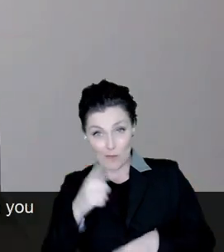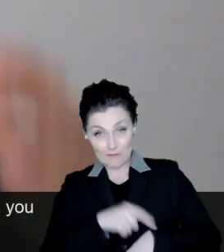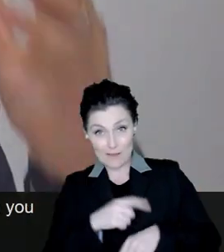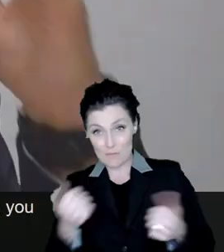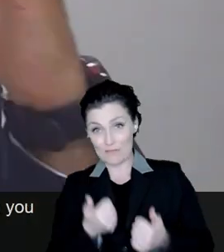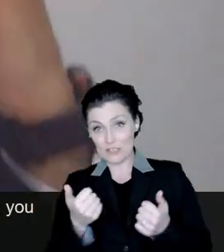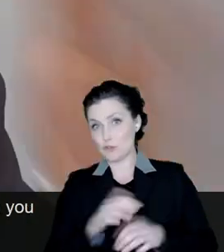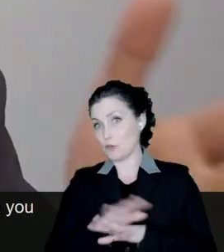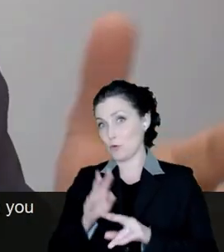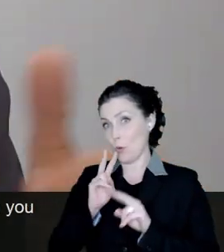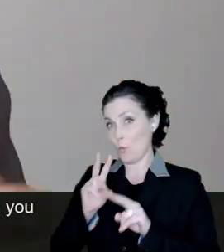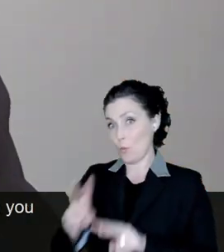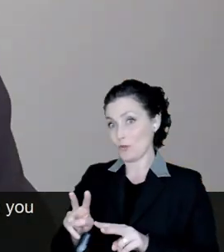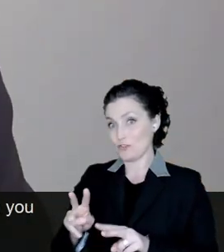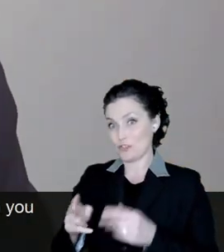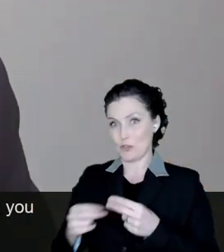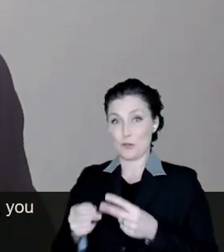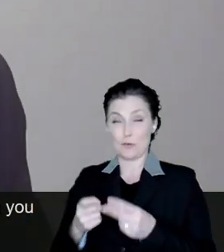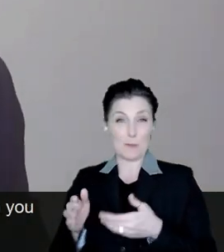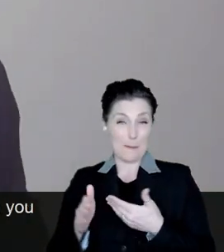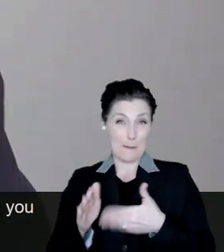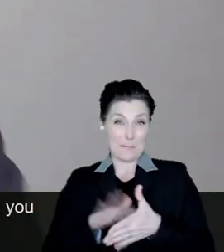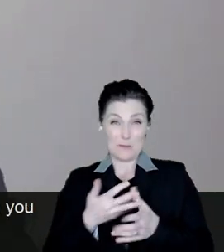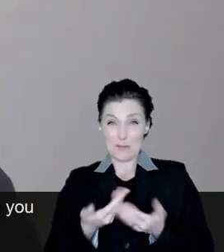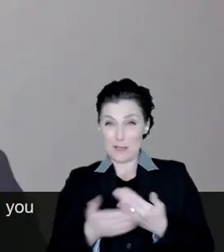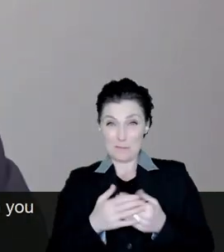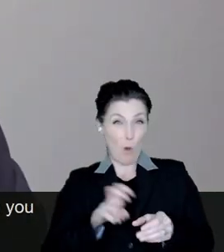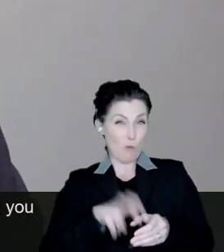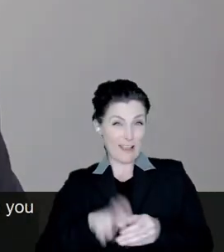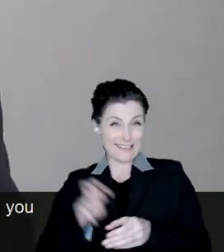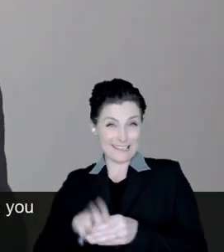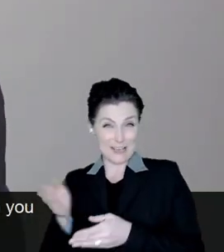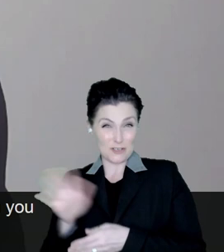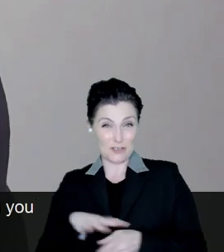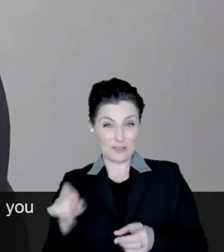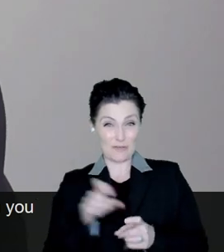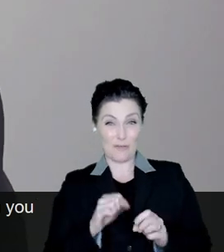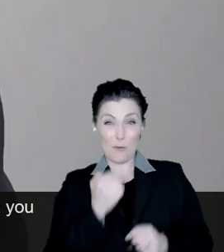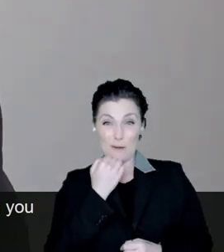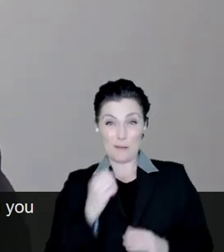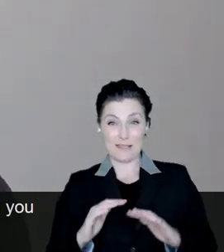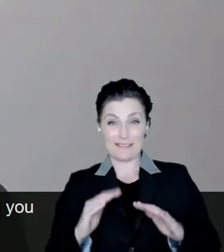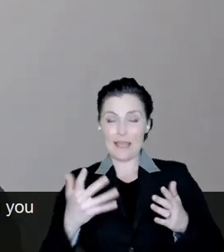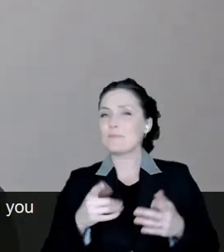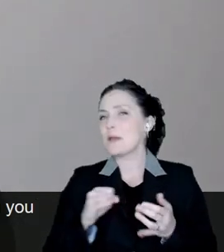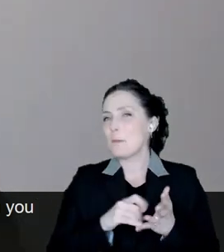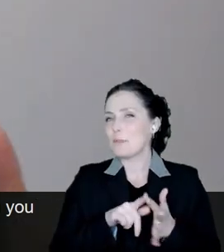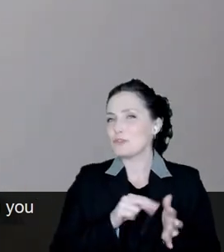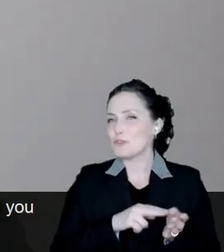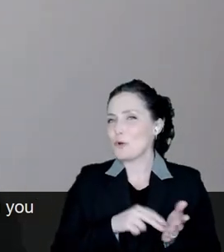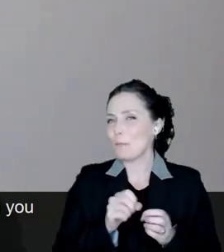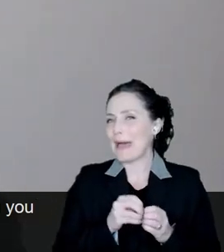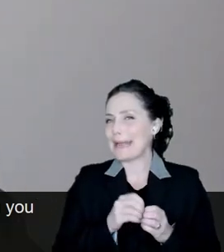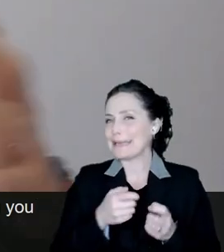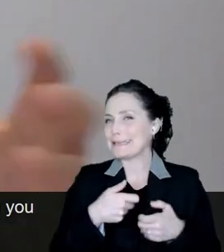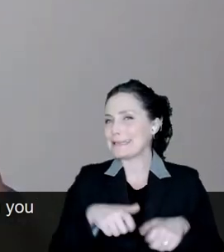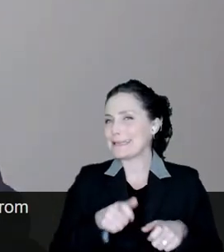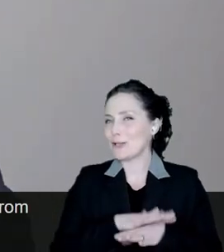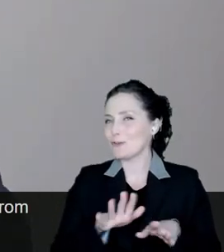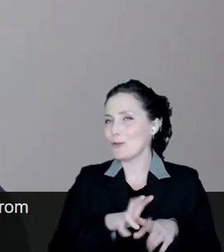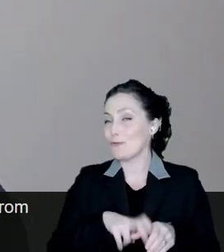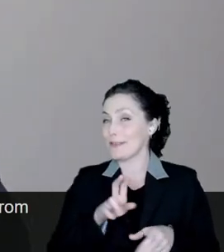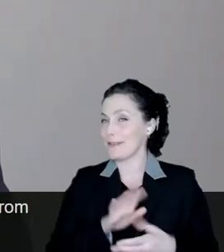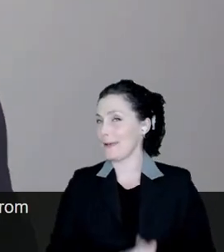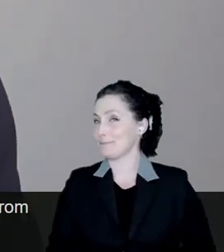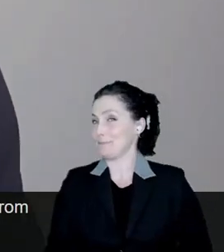news, because there's been even more resignations from Downing Street, I'm told, but Sean Bailey still hasn't resigned. There is a London Business Hub you can type